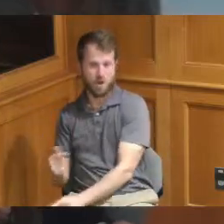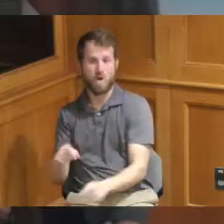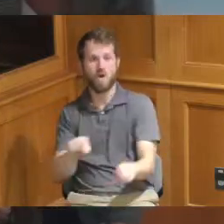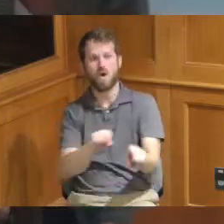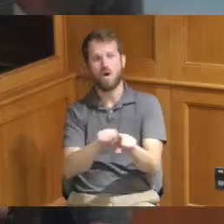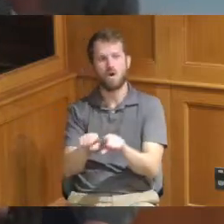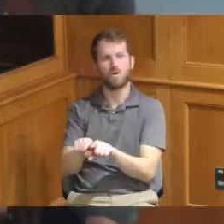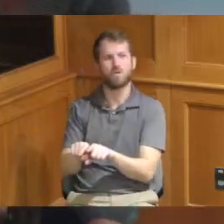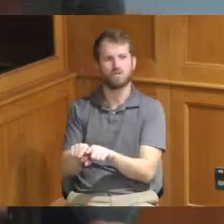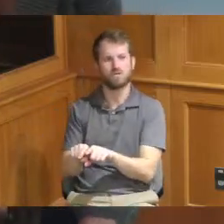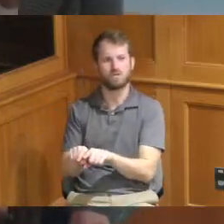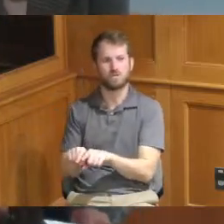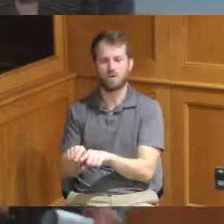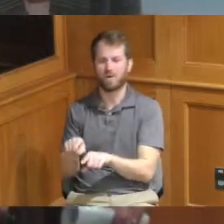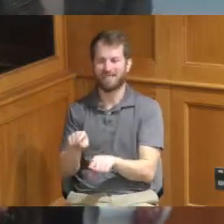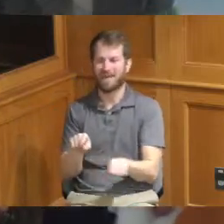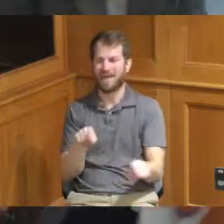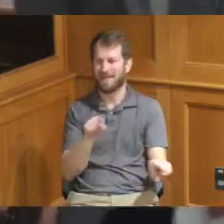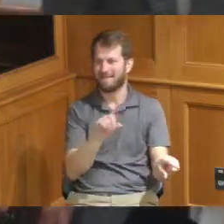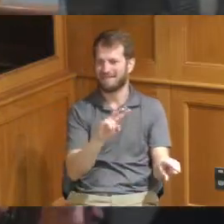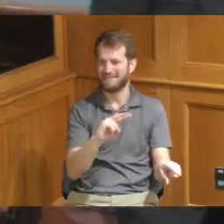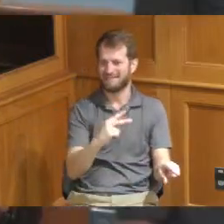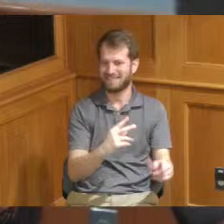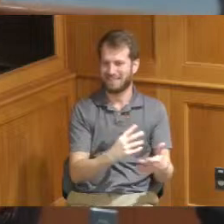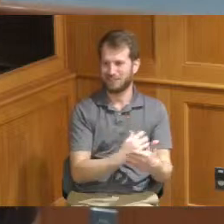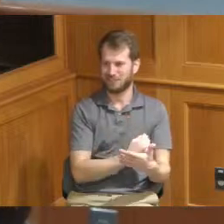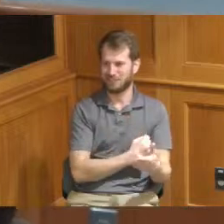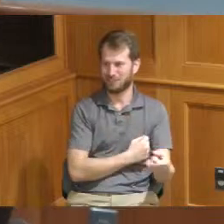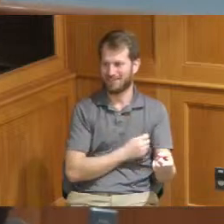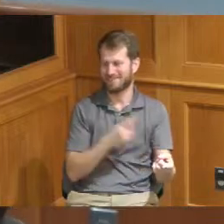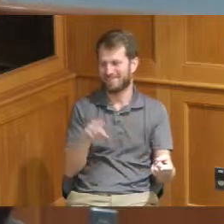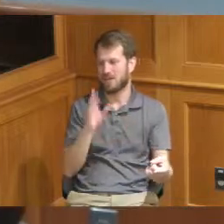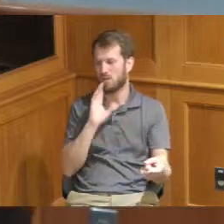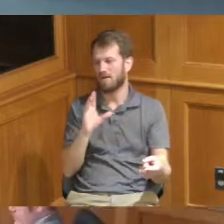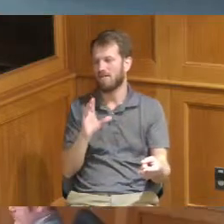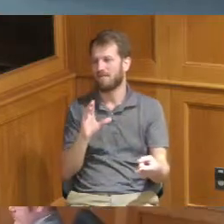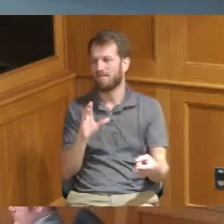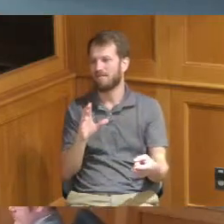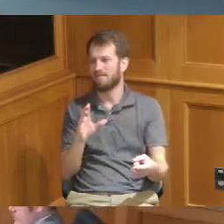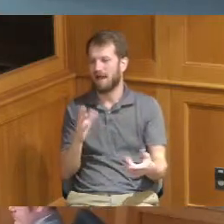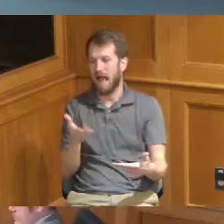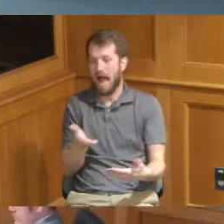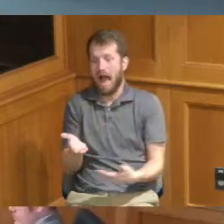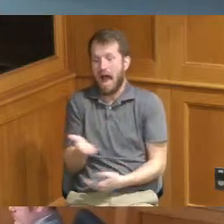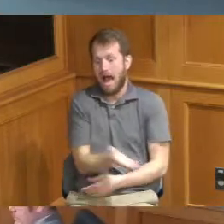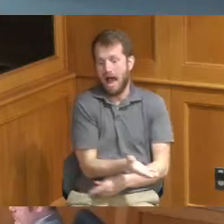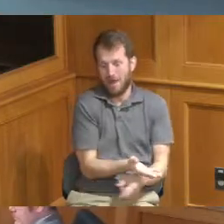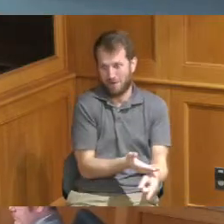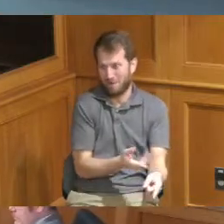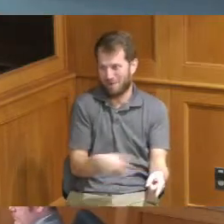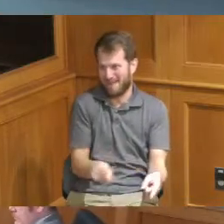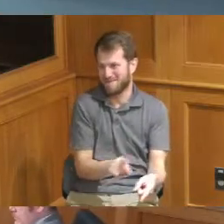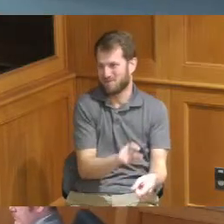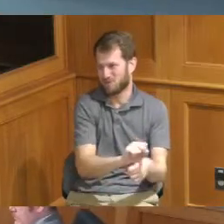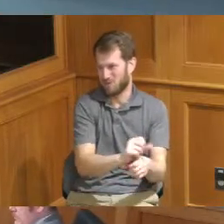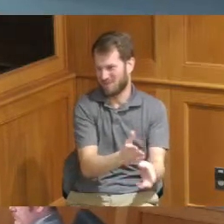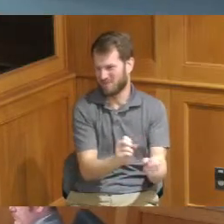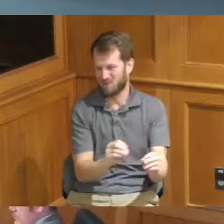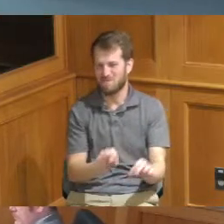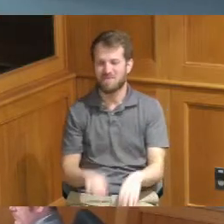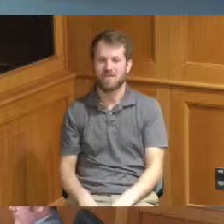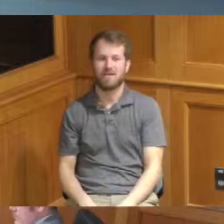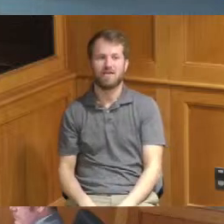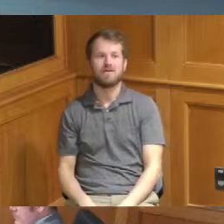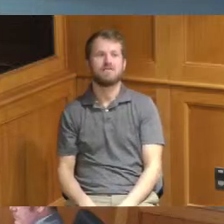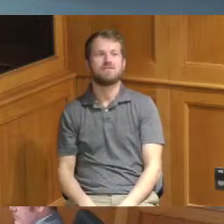our folks. So there's like second chance employment there. Thanks for doing that. Yeah. Thanks. I think that's a good point that you